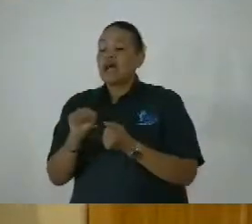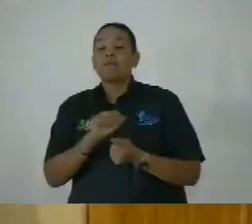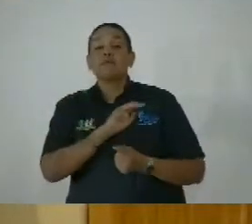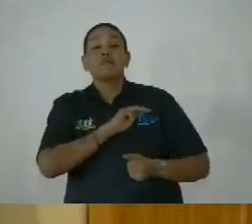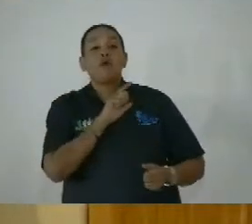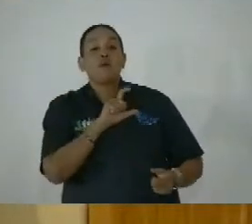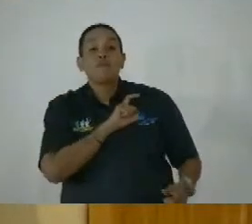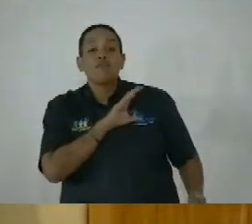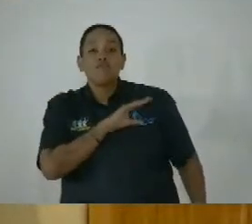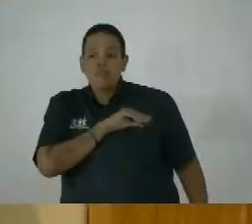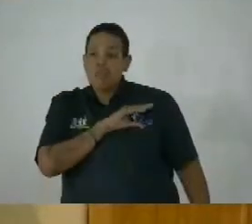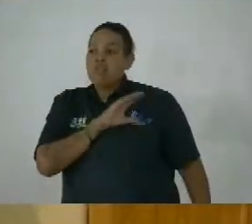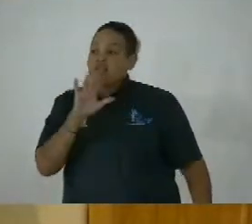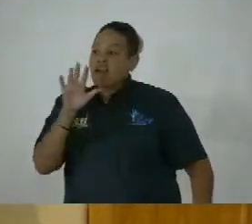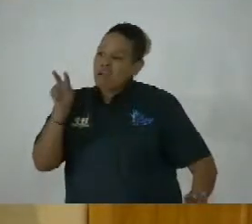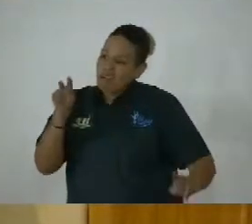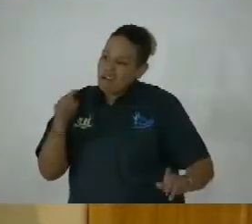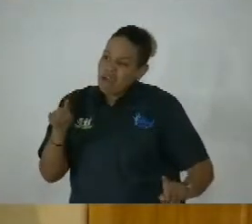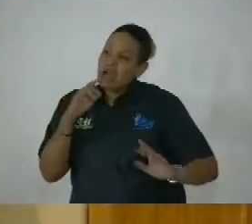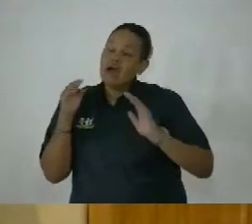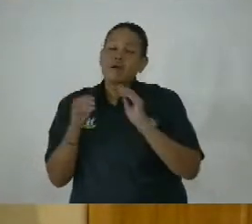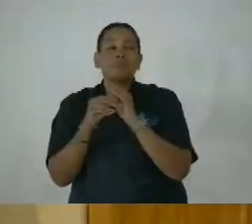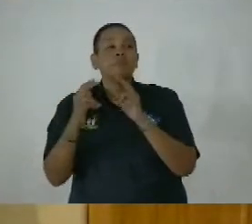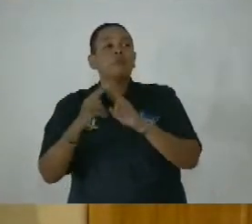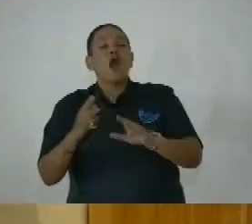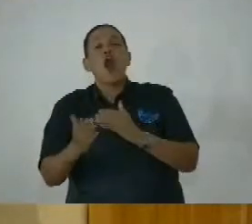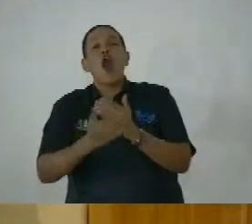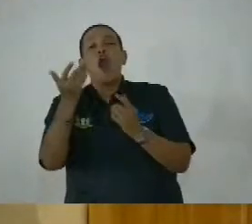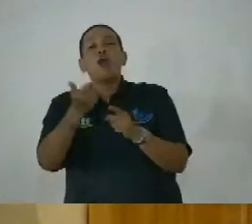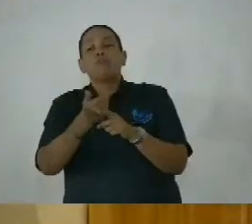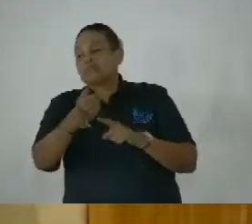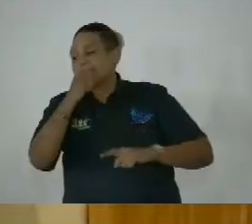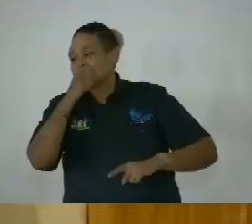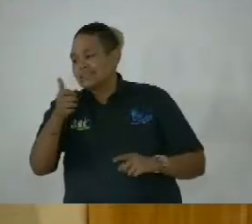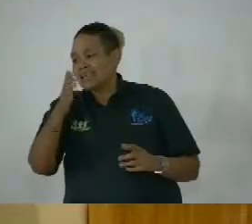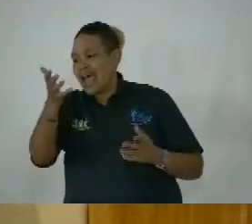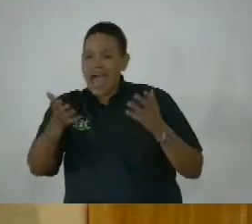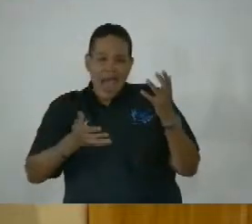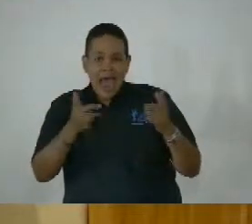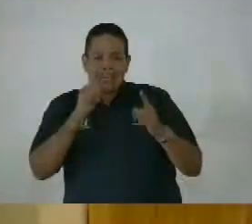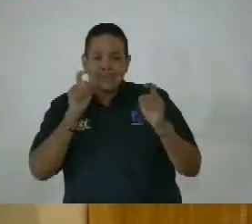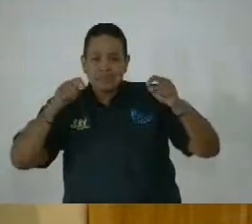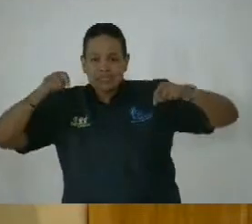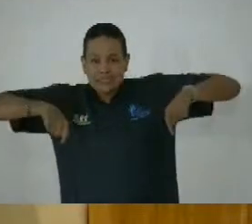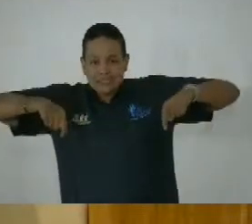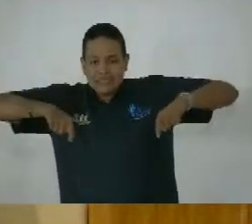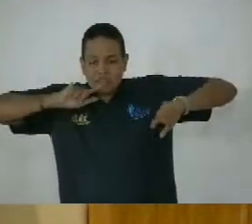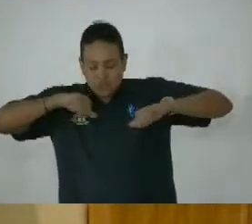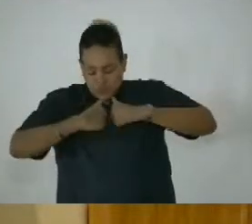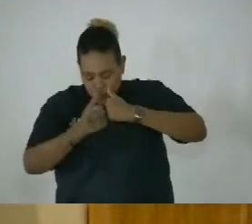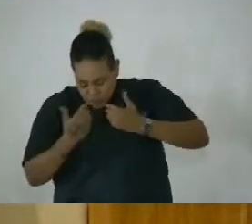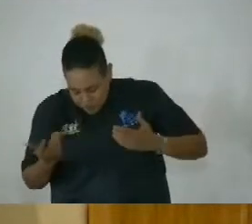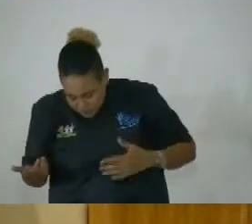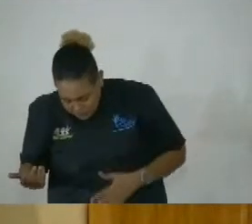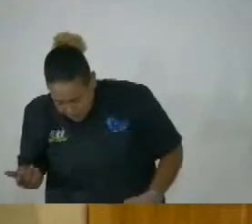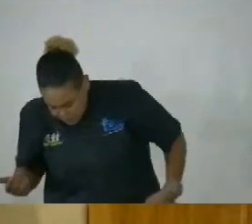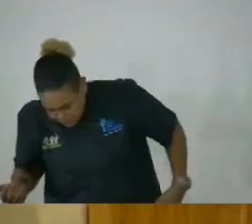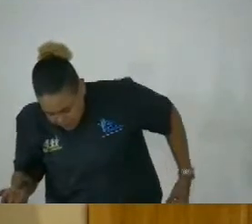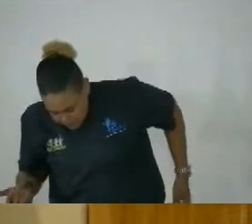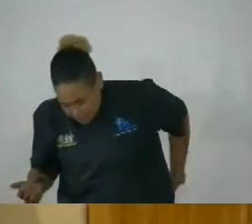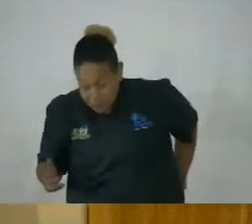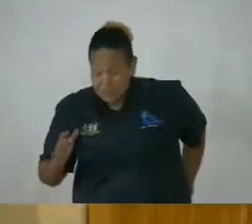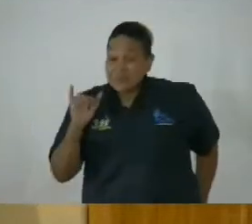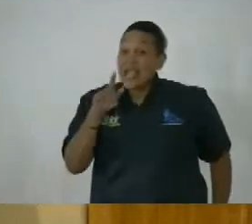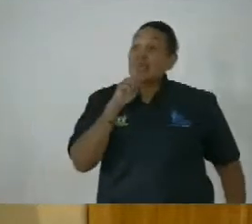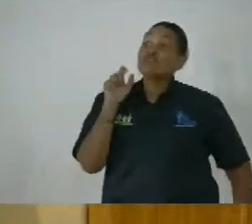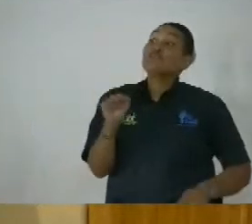police force and rendering them almost very limited in dealing with this new challenge. That was the grim